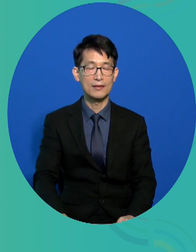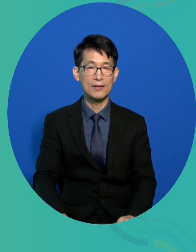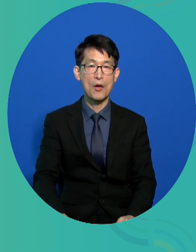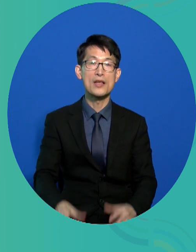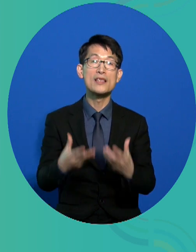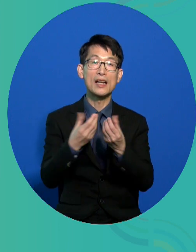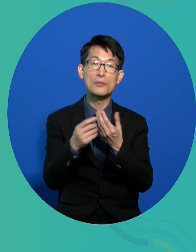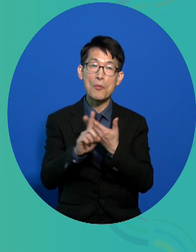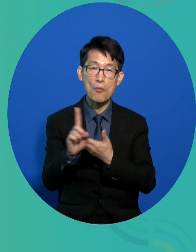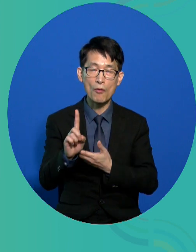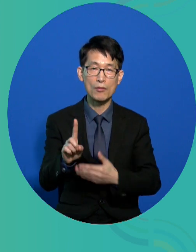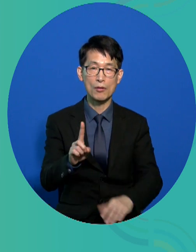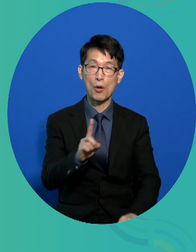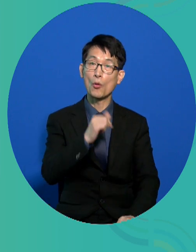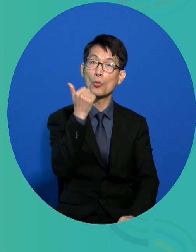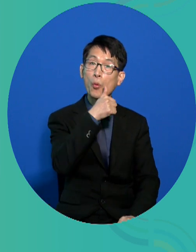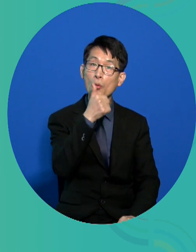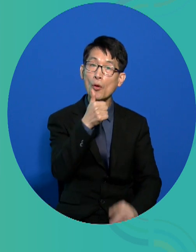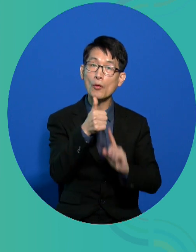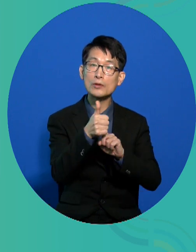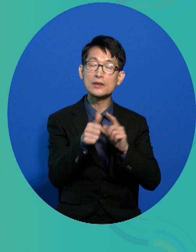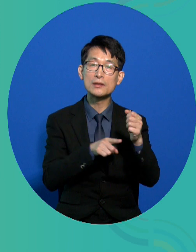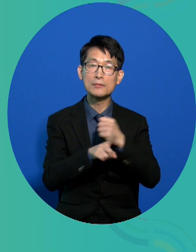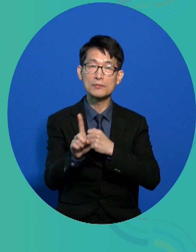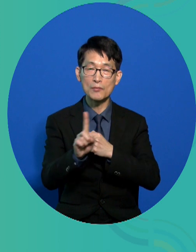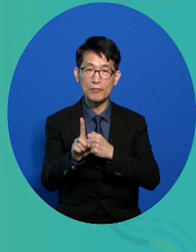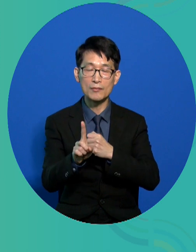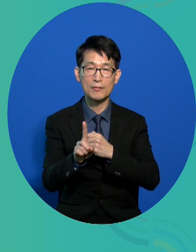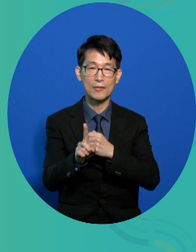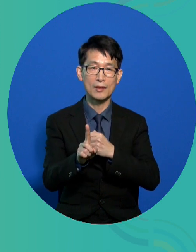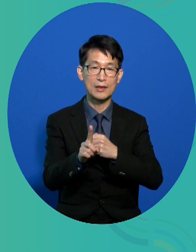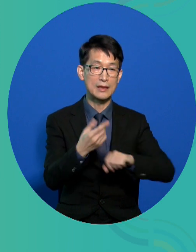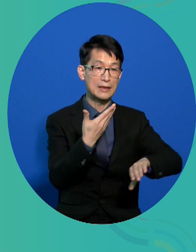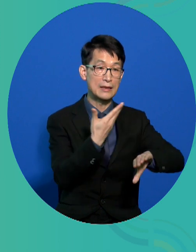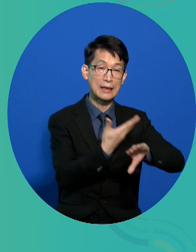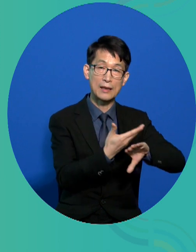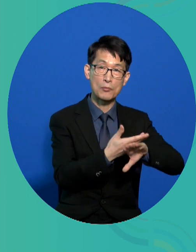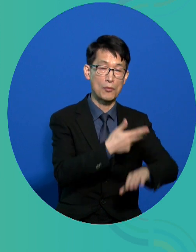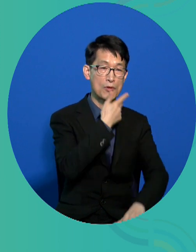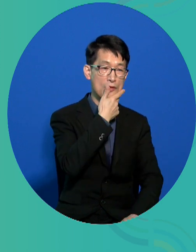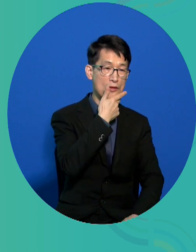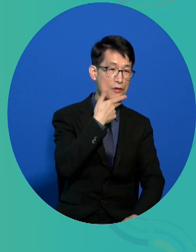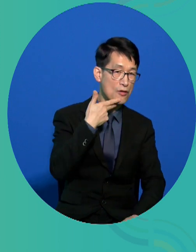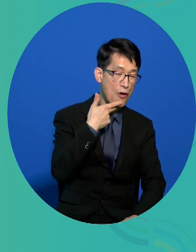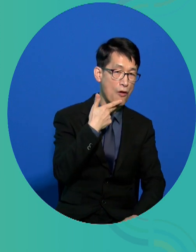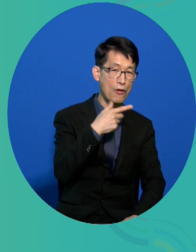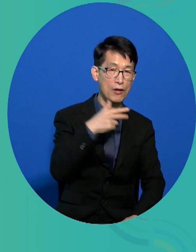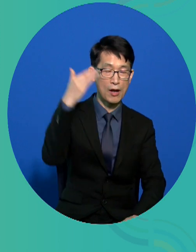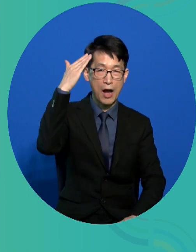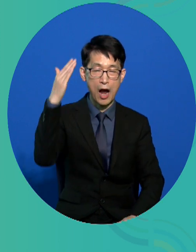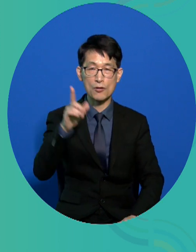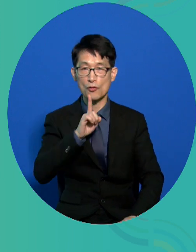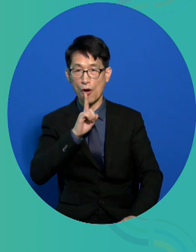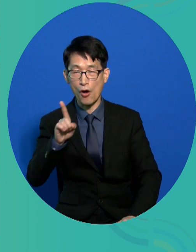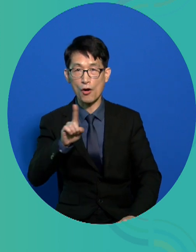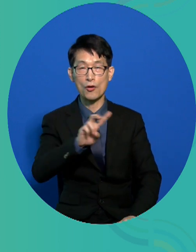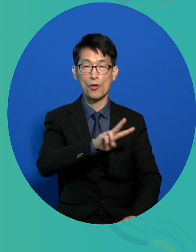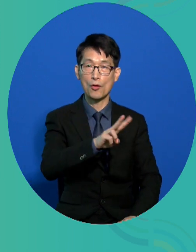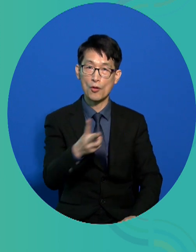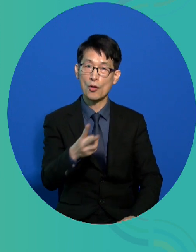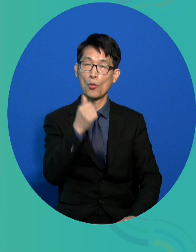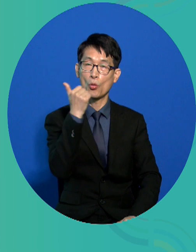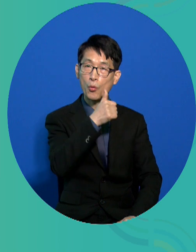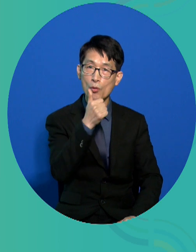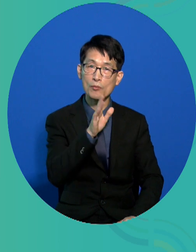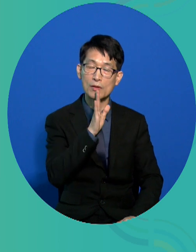translators interpreters? And an interpreter would change from one language to another, or one country's language to